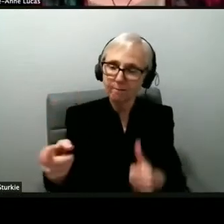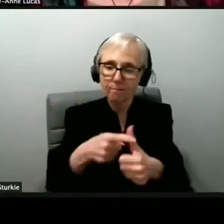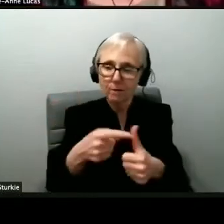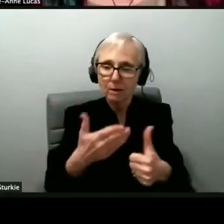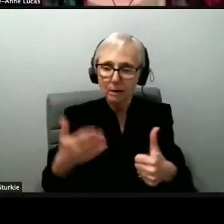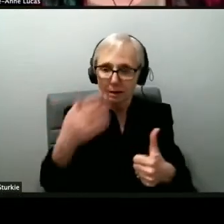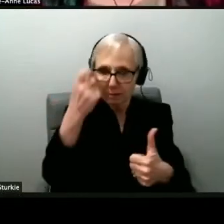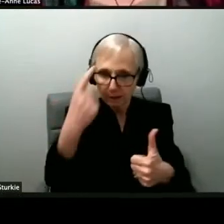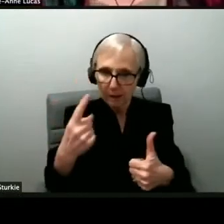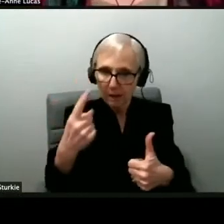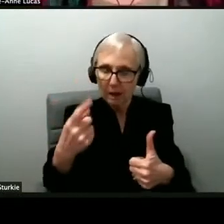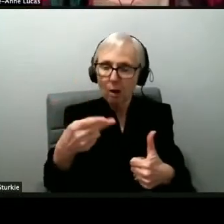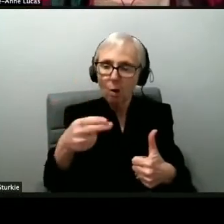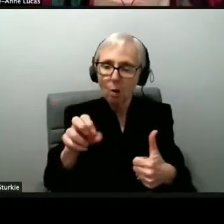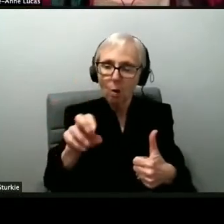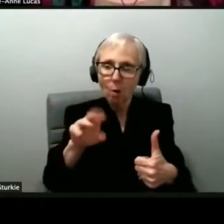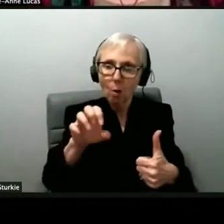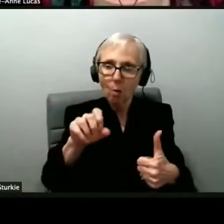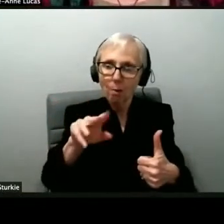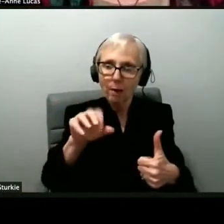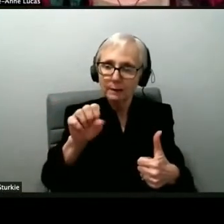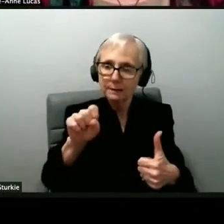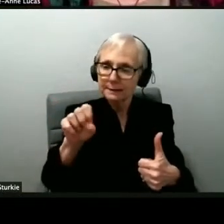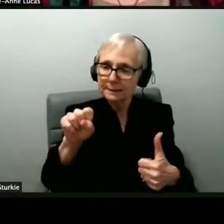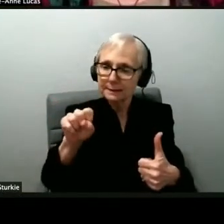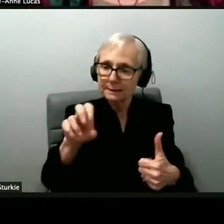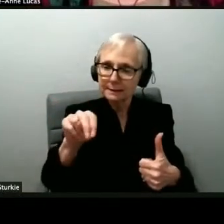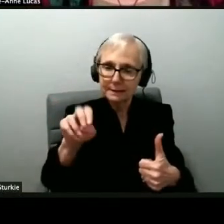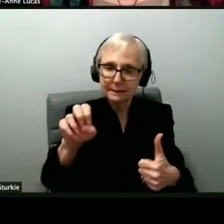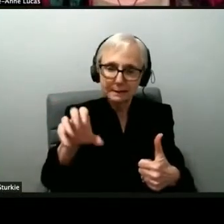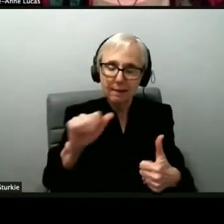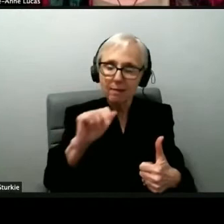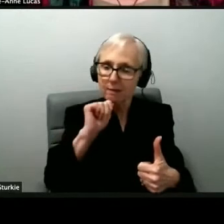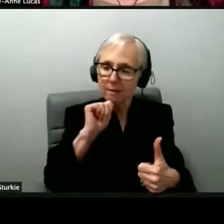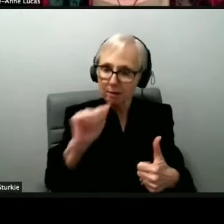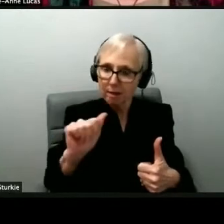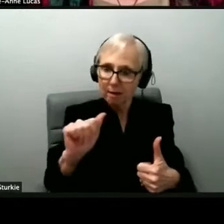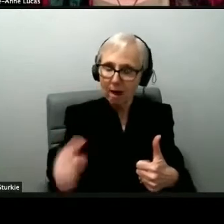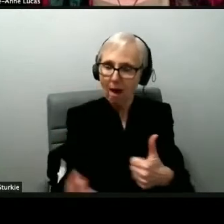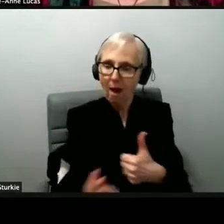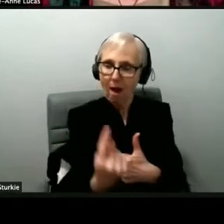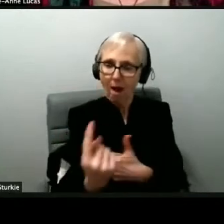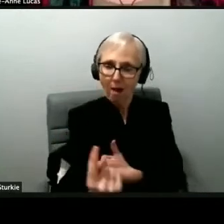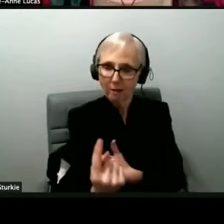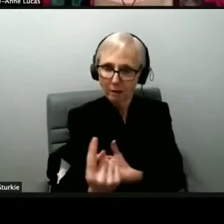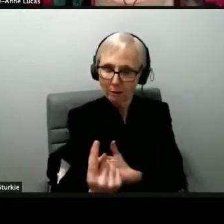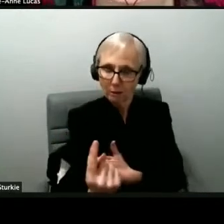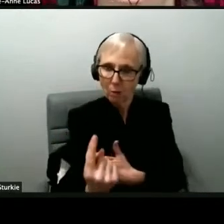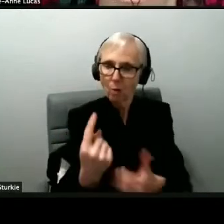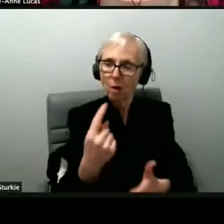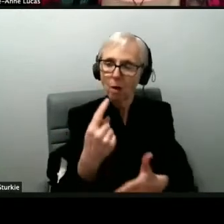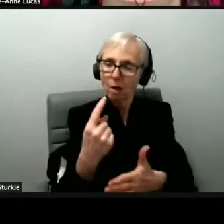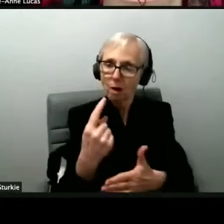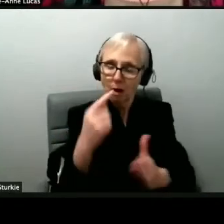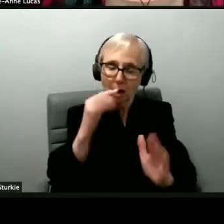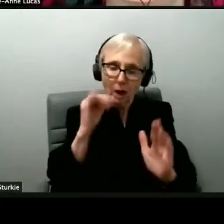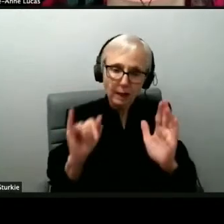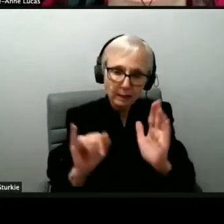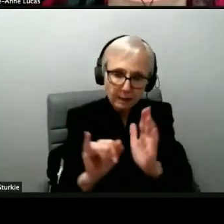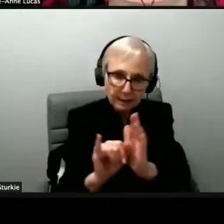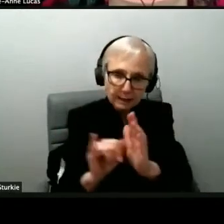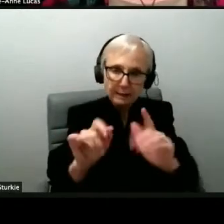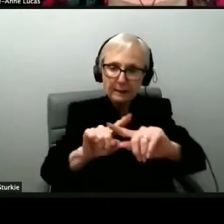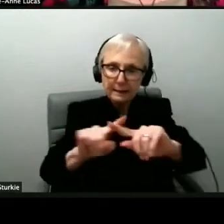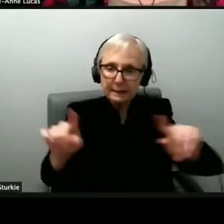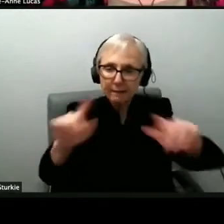that homelessness and houselessness are not monoliths. So the first thing we have to figure out is, or identify, are the